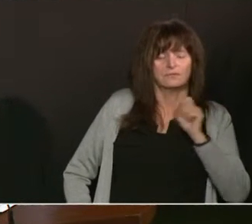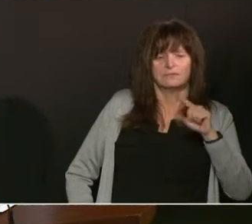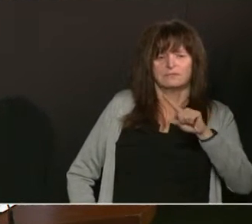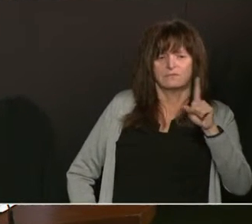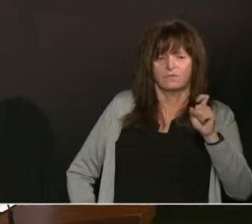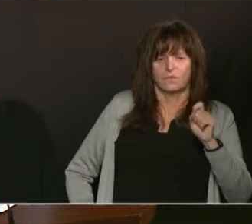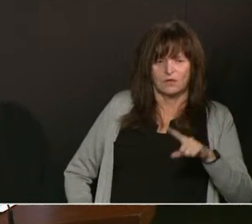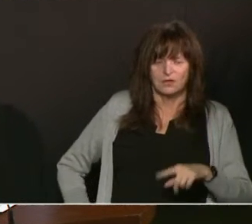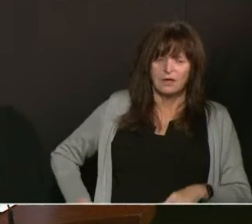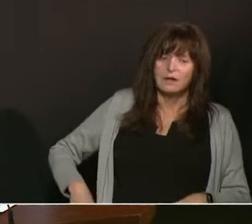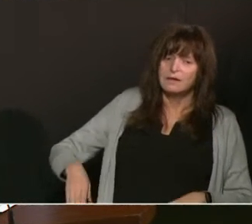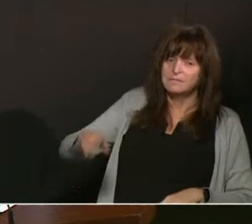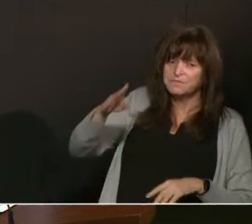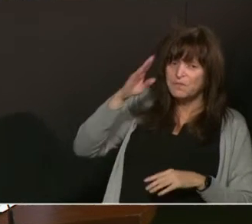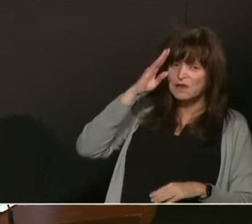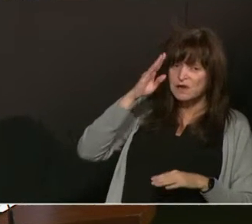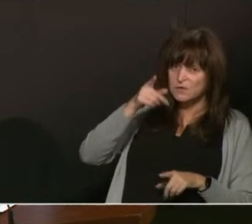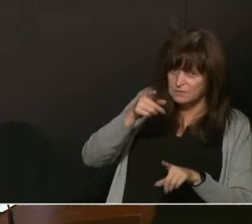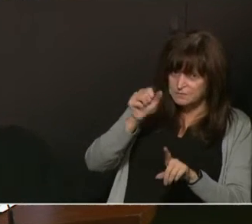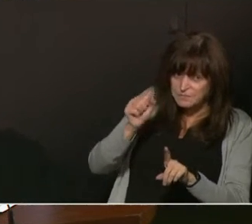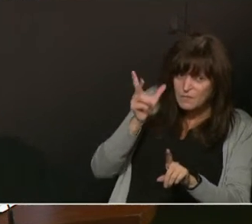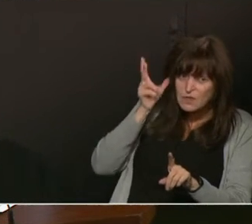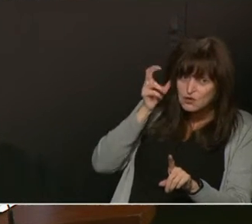Can you hear me? Yes.